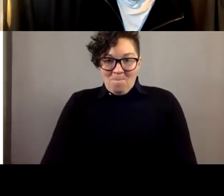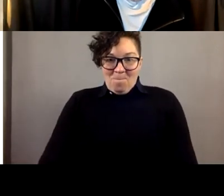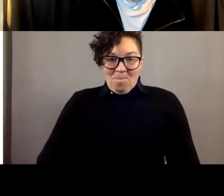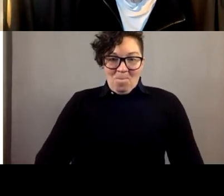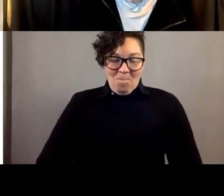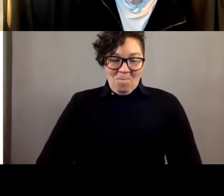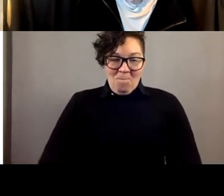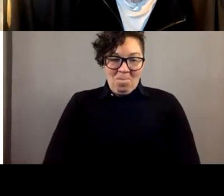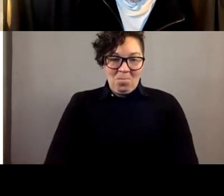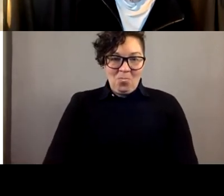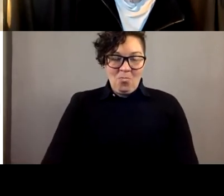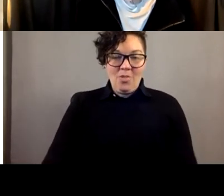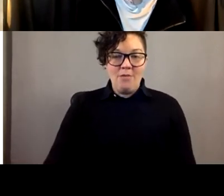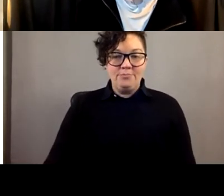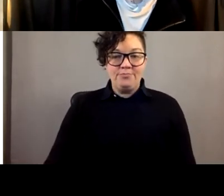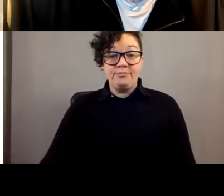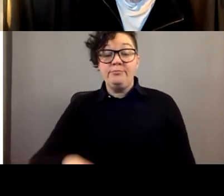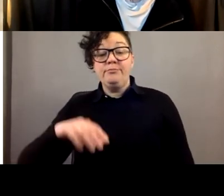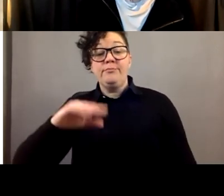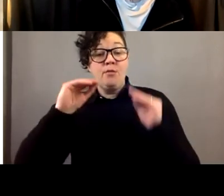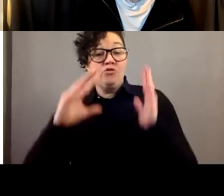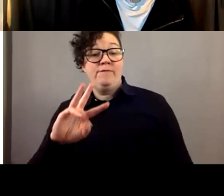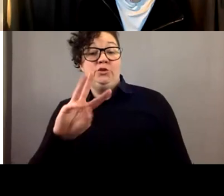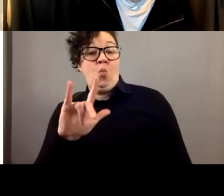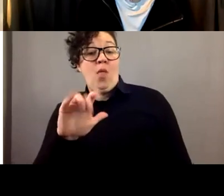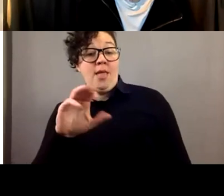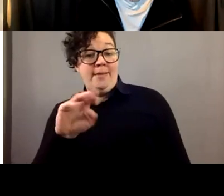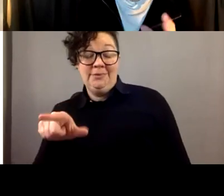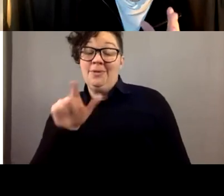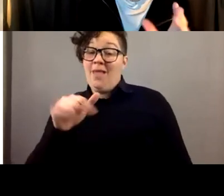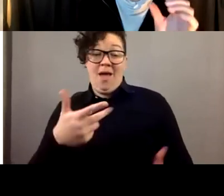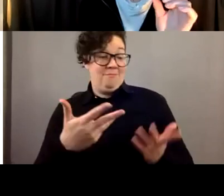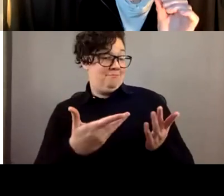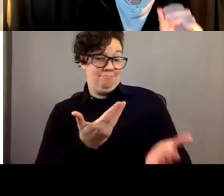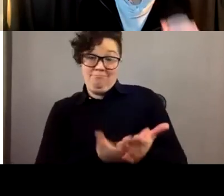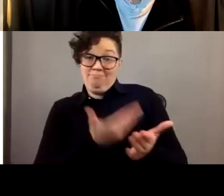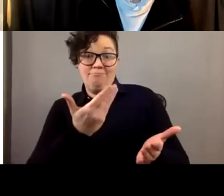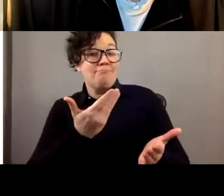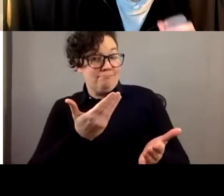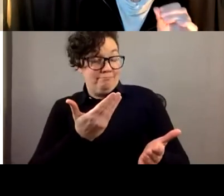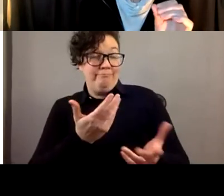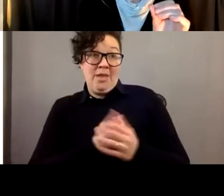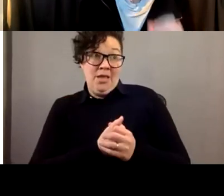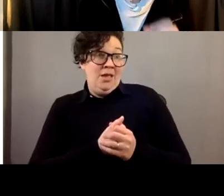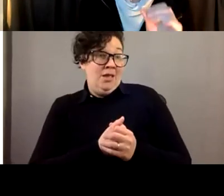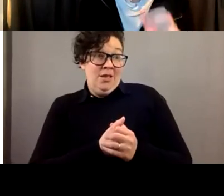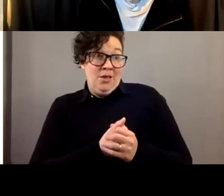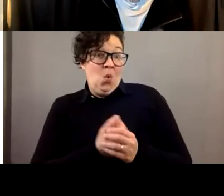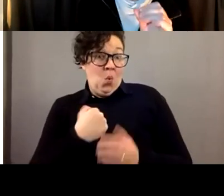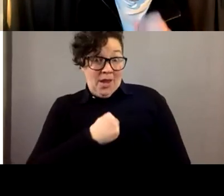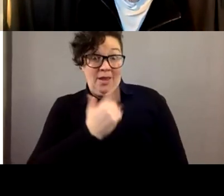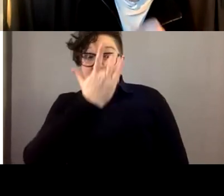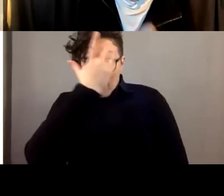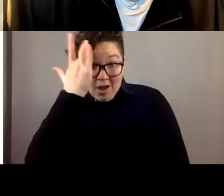And I think it says a lot. I think it says a lot that we have come so far that we have forgotten that we need to